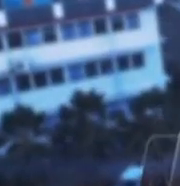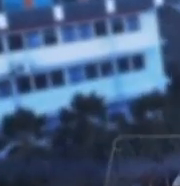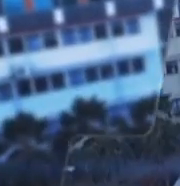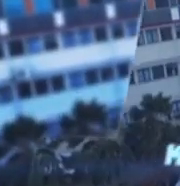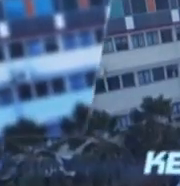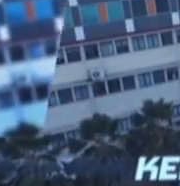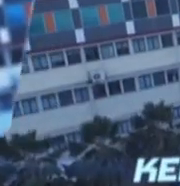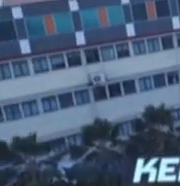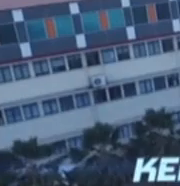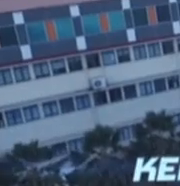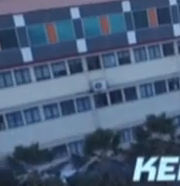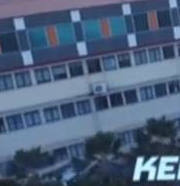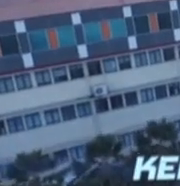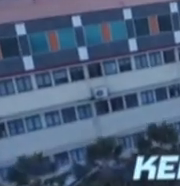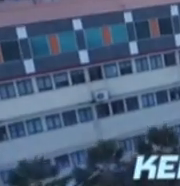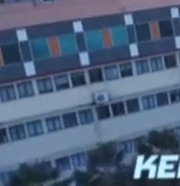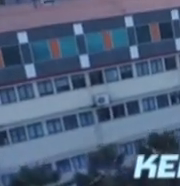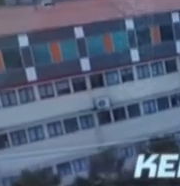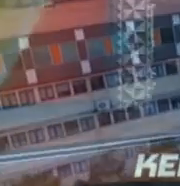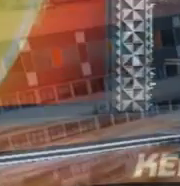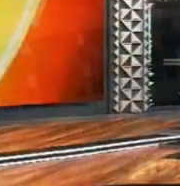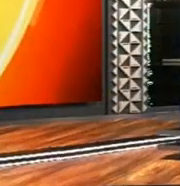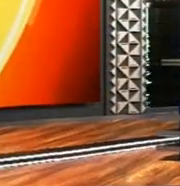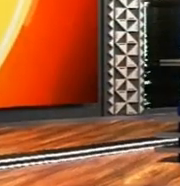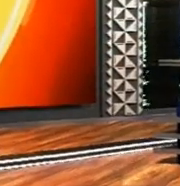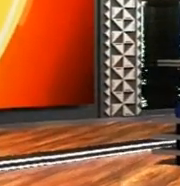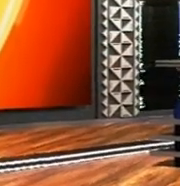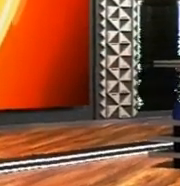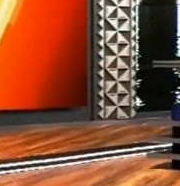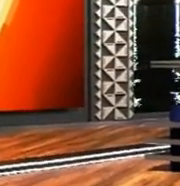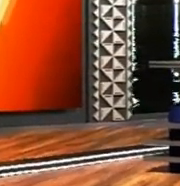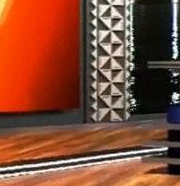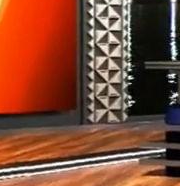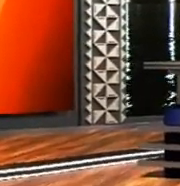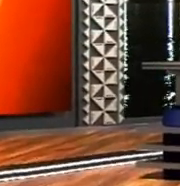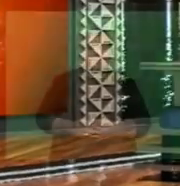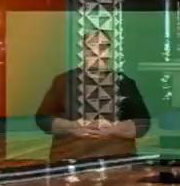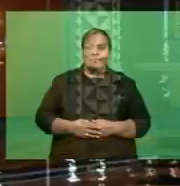From the studios of FBC SUVA, Jackie Smith.